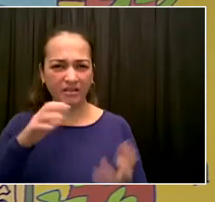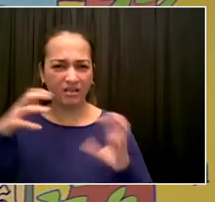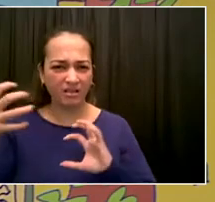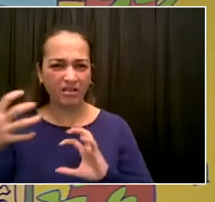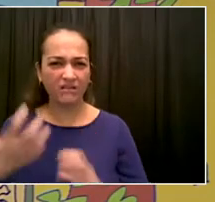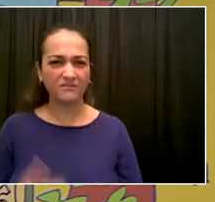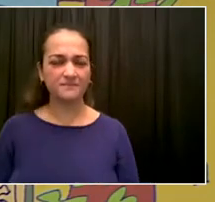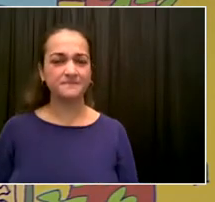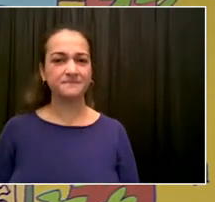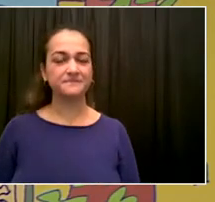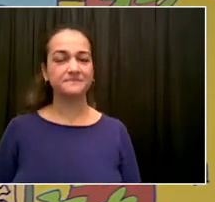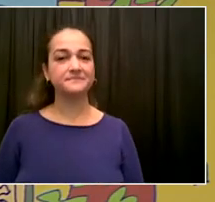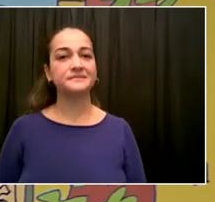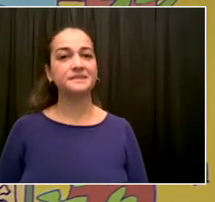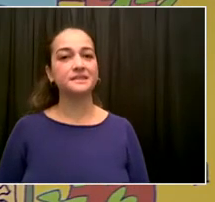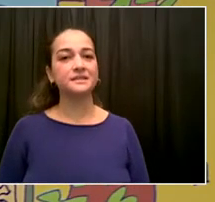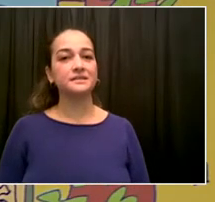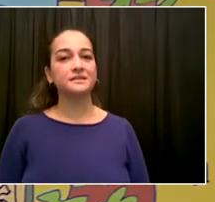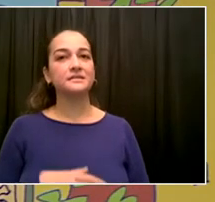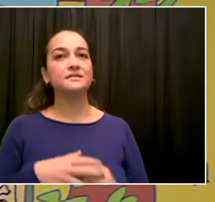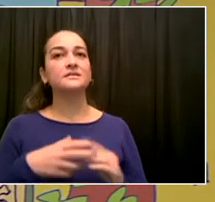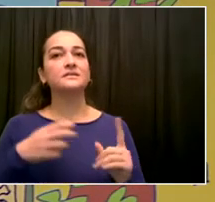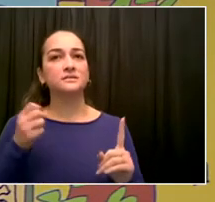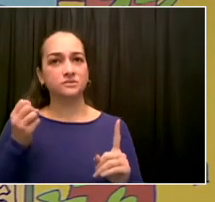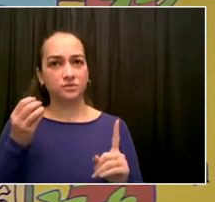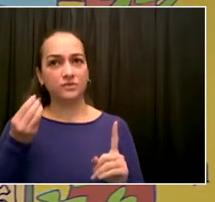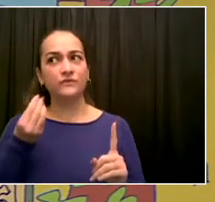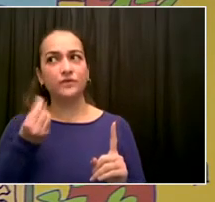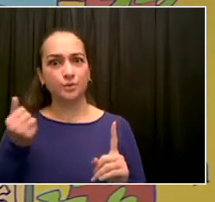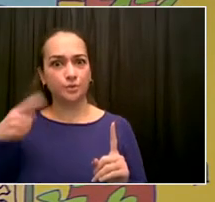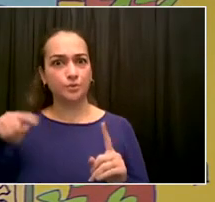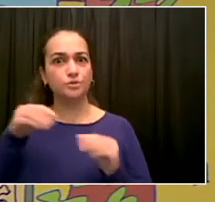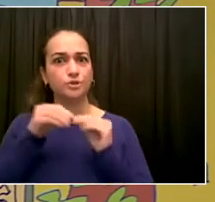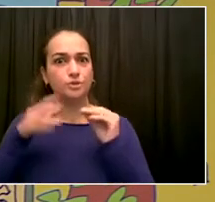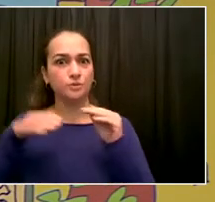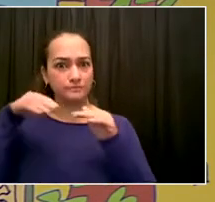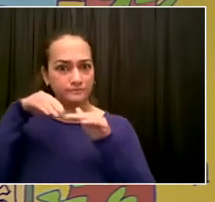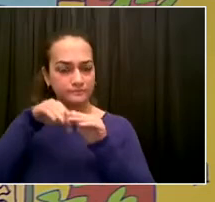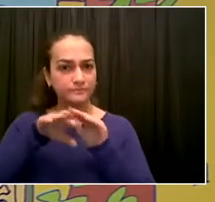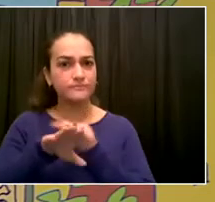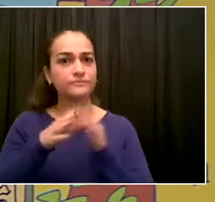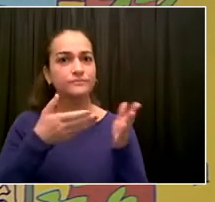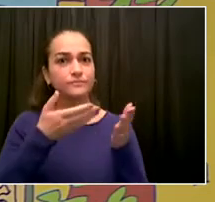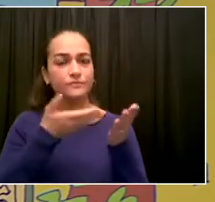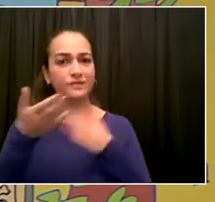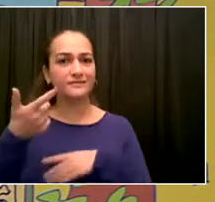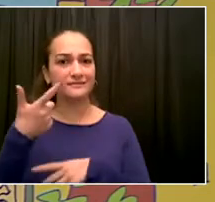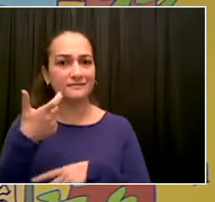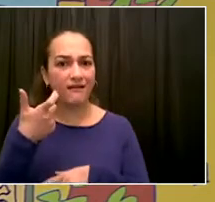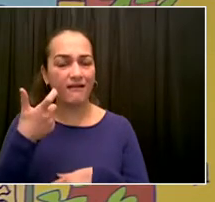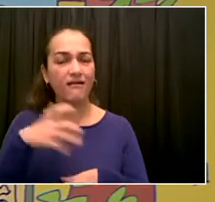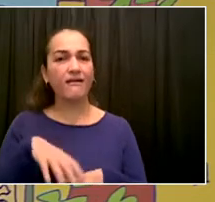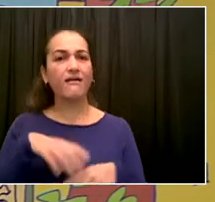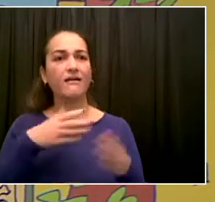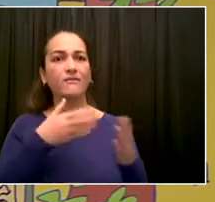any theory as to why we're seeing this increase? It's a great question, Jillian. I mean, we've obviously talked now for